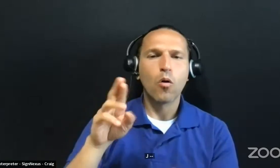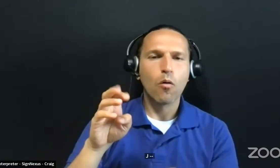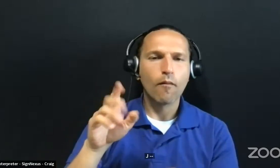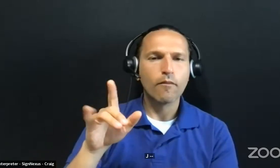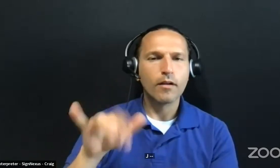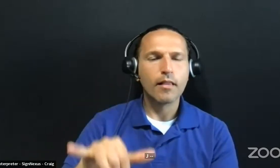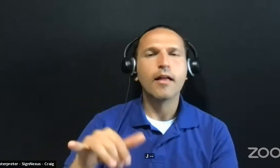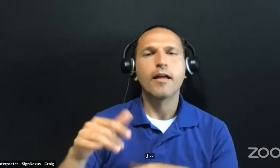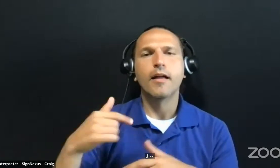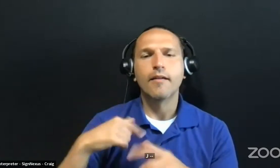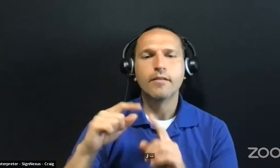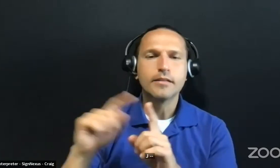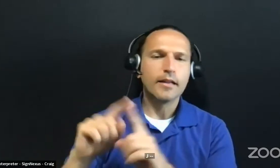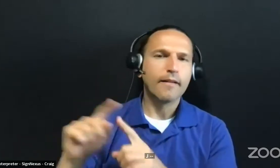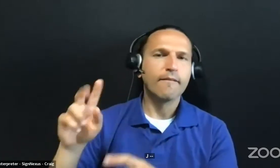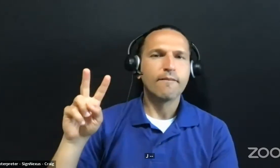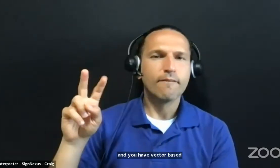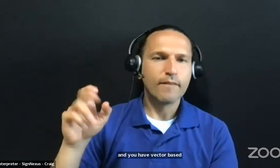tile information that,